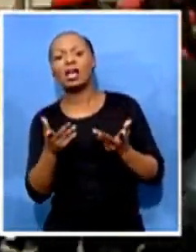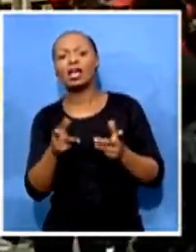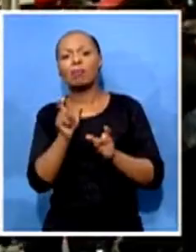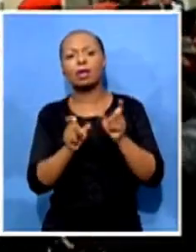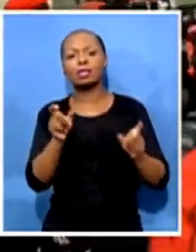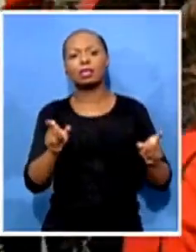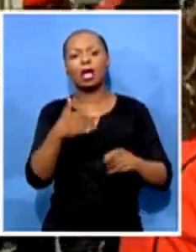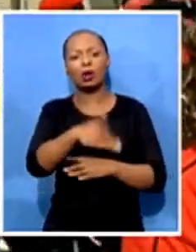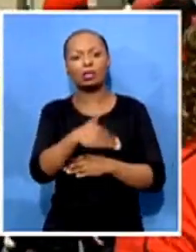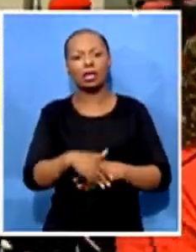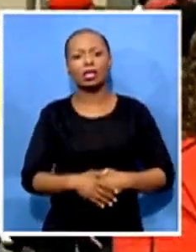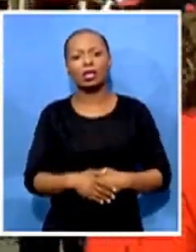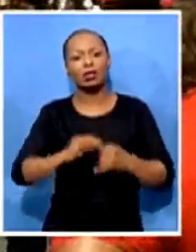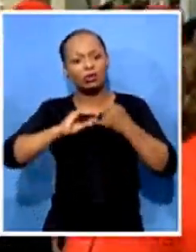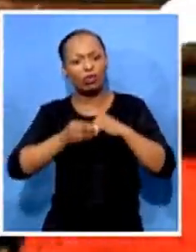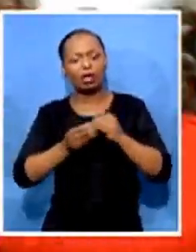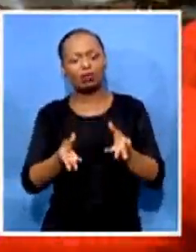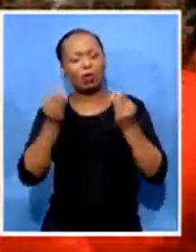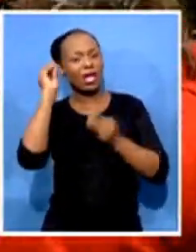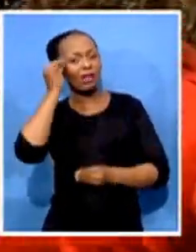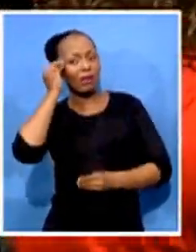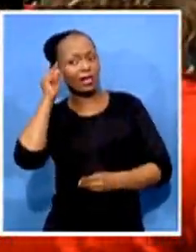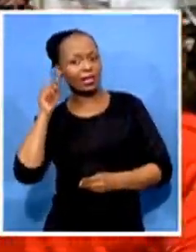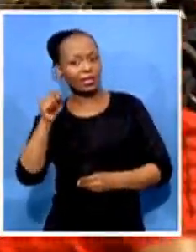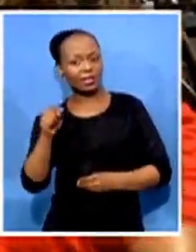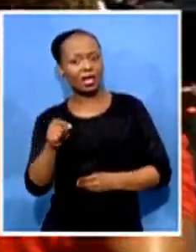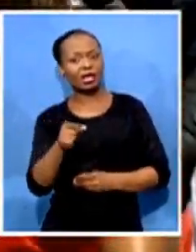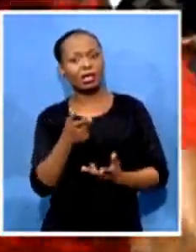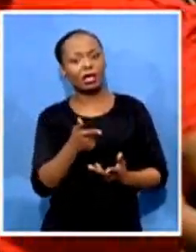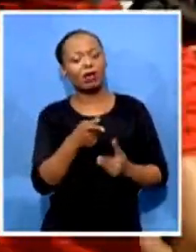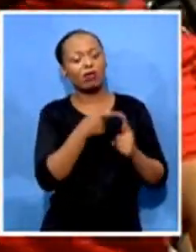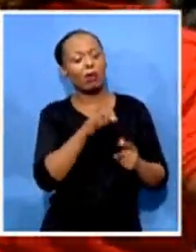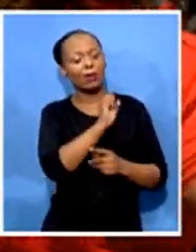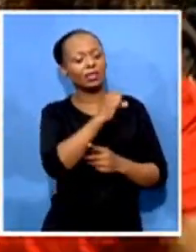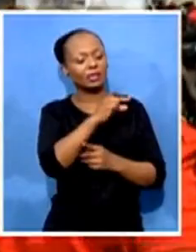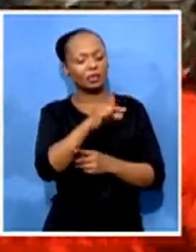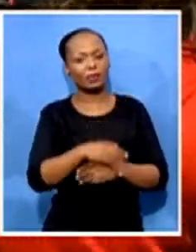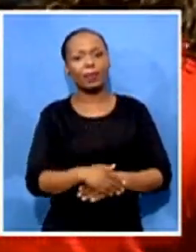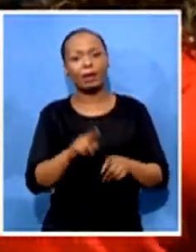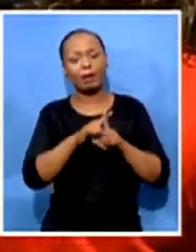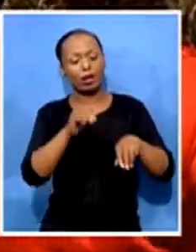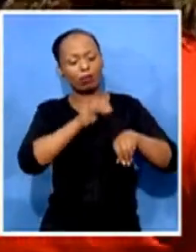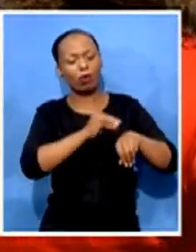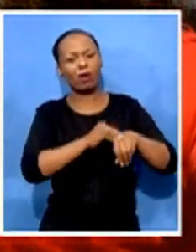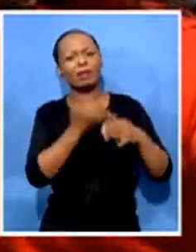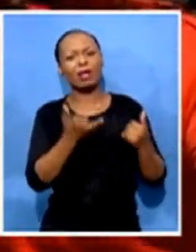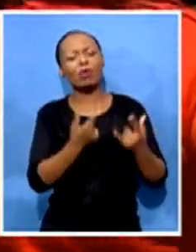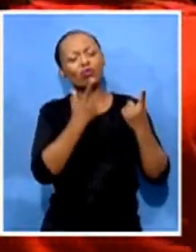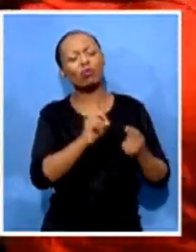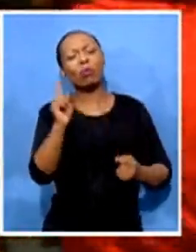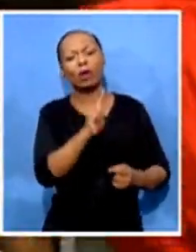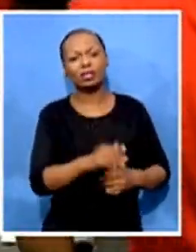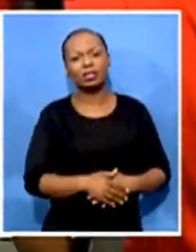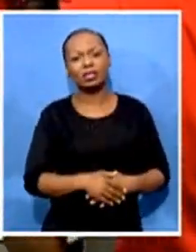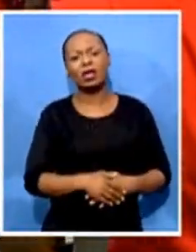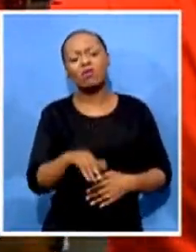with regards to the leadership of the EFF. The problem is now, what do they do? Which 100 do they choose if the police are insisting that